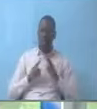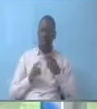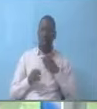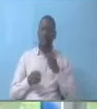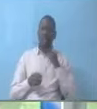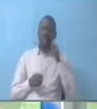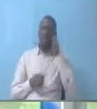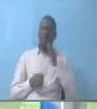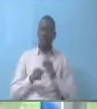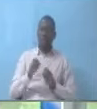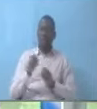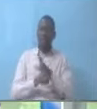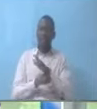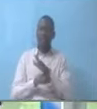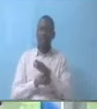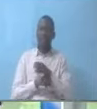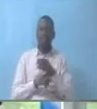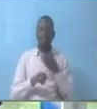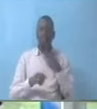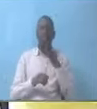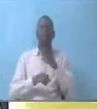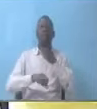General.